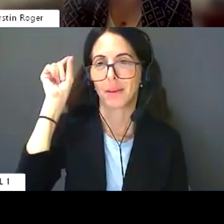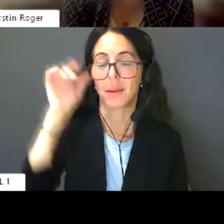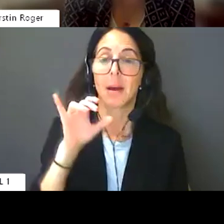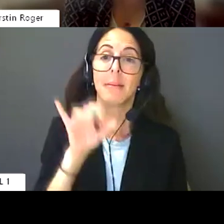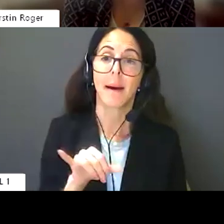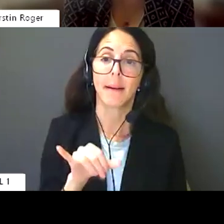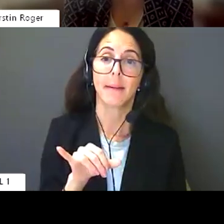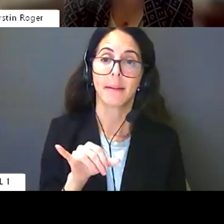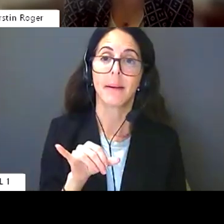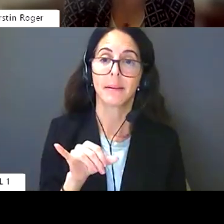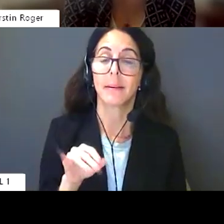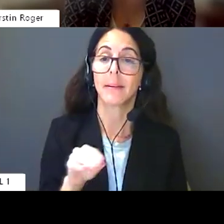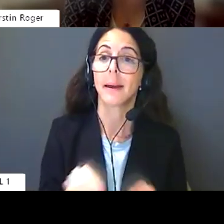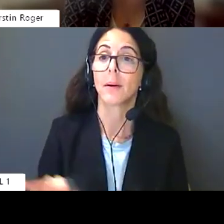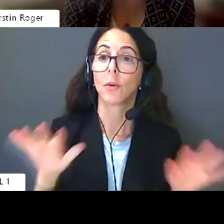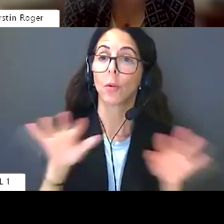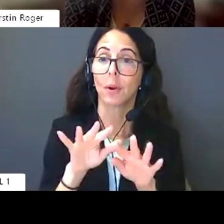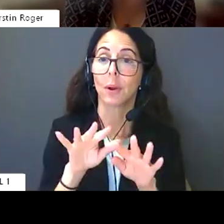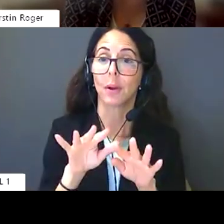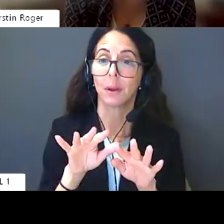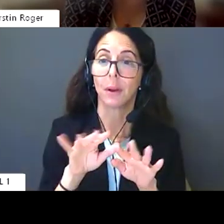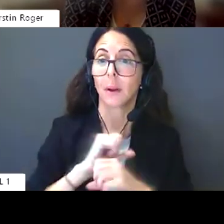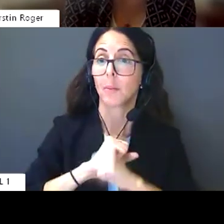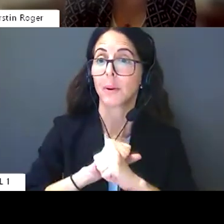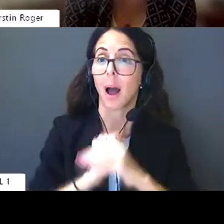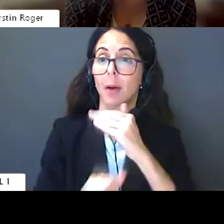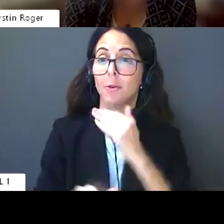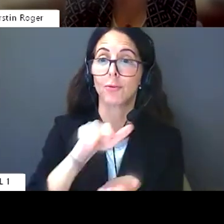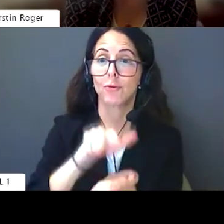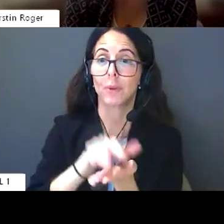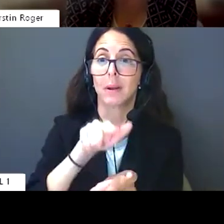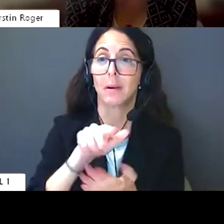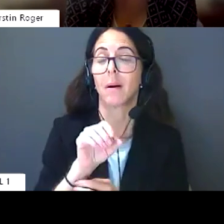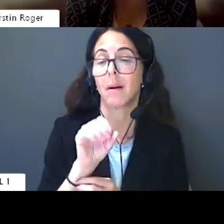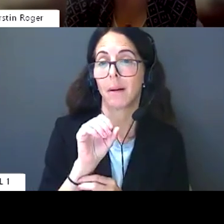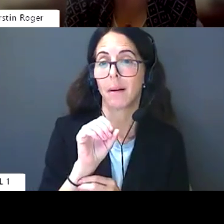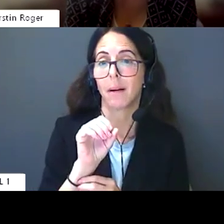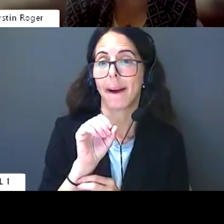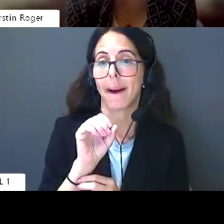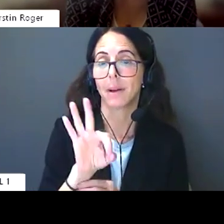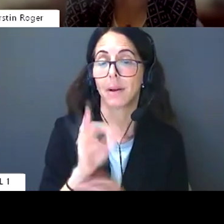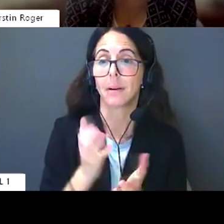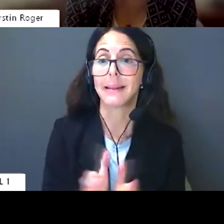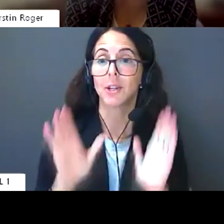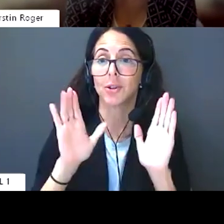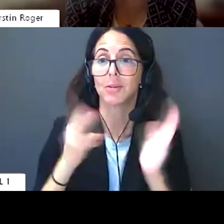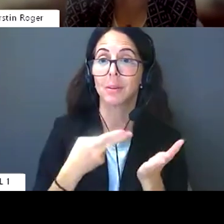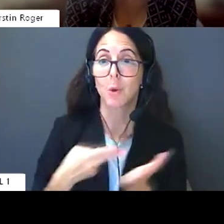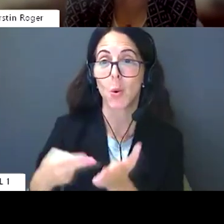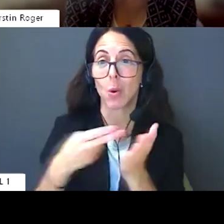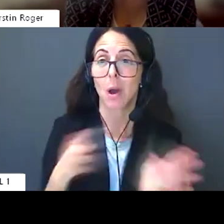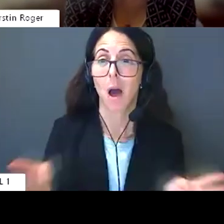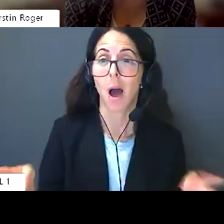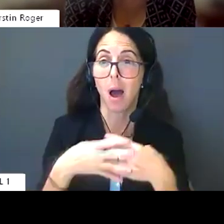the territory protected by the Treaty of the Dish with One Spoon